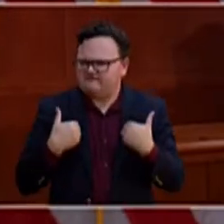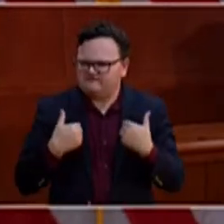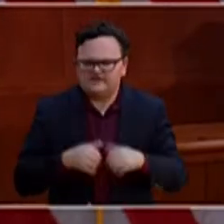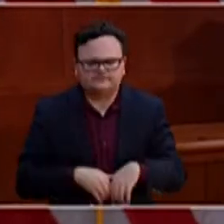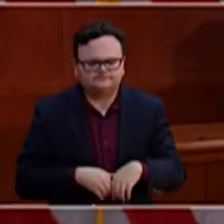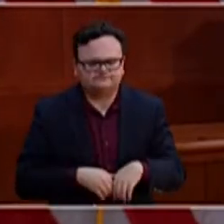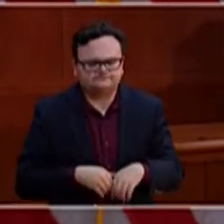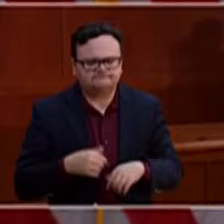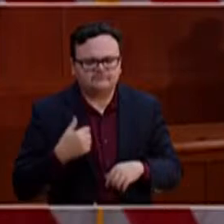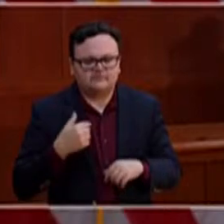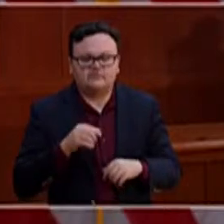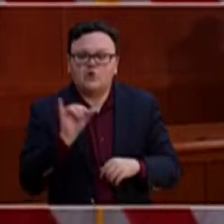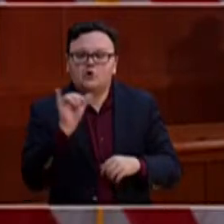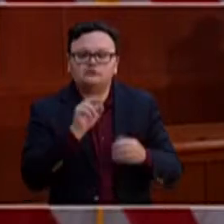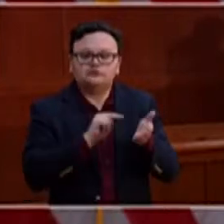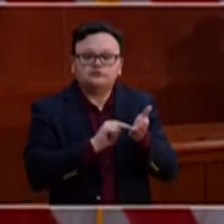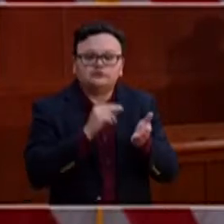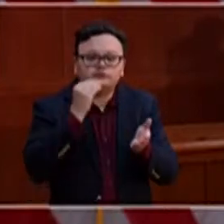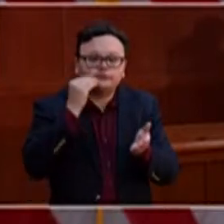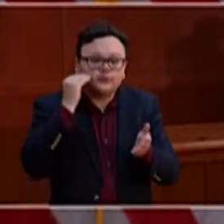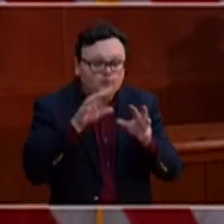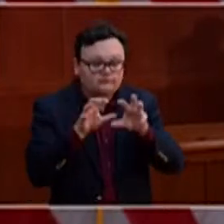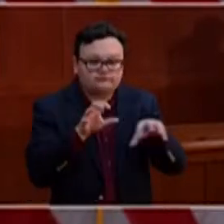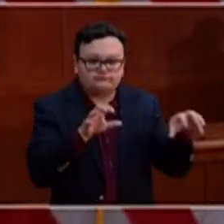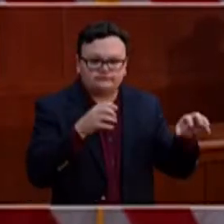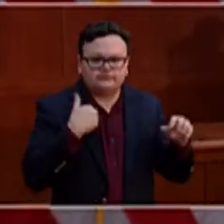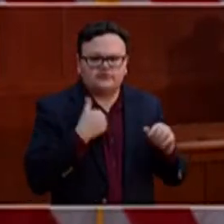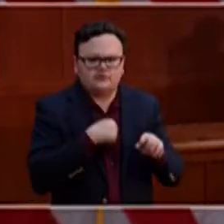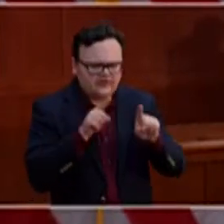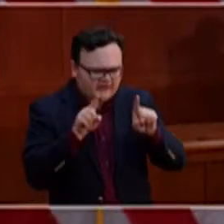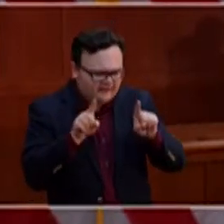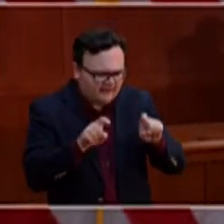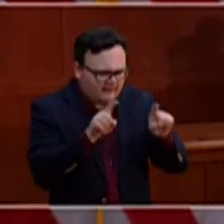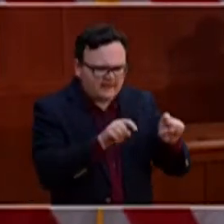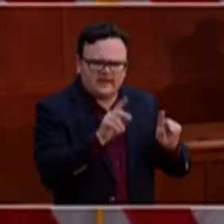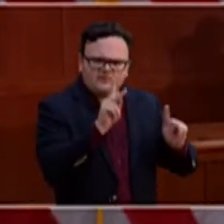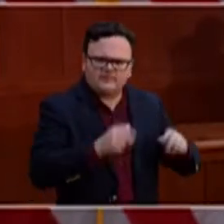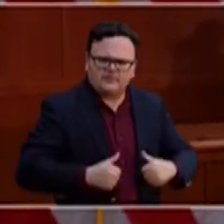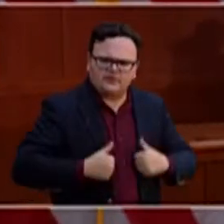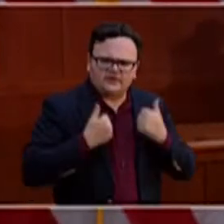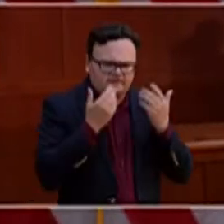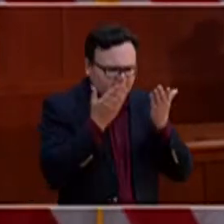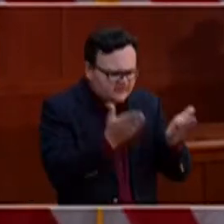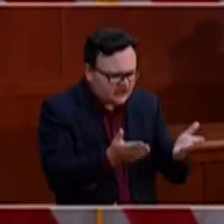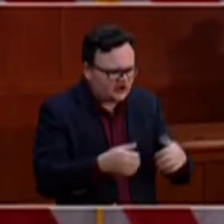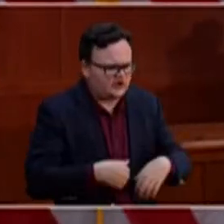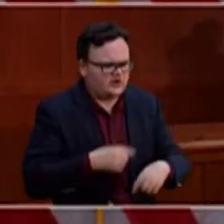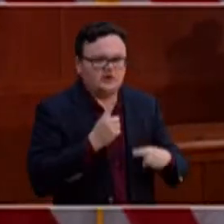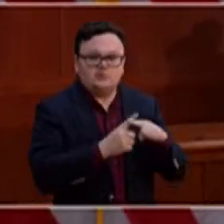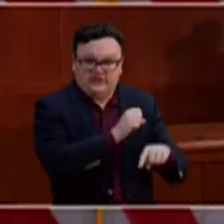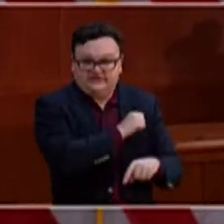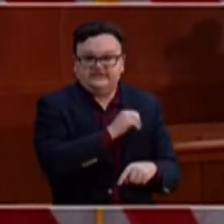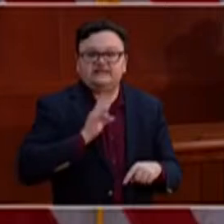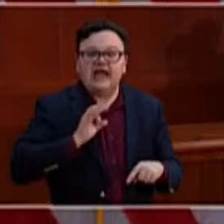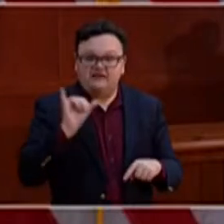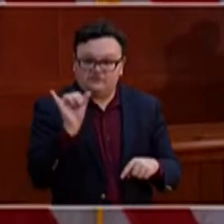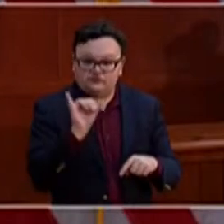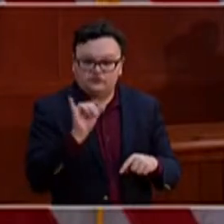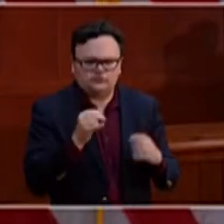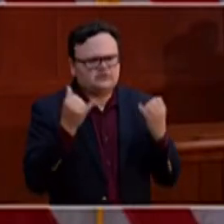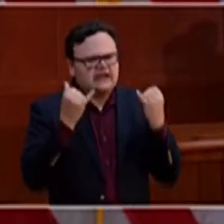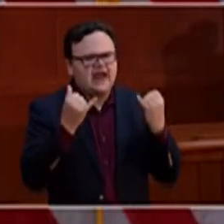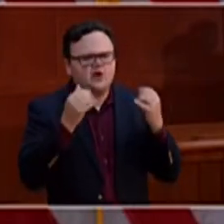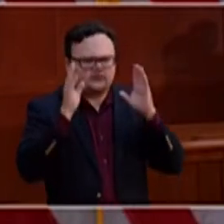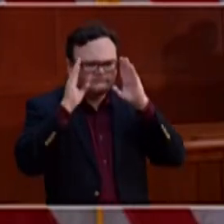tested the residents and tested the staff, we're now doing mass testing of all the long-term care staff. So we have a great system